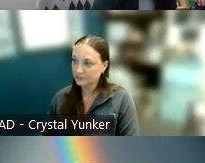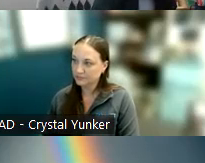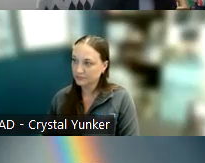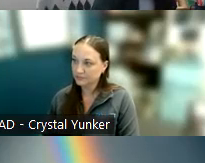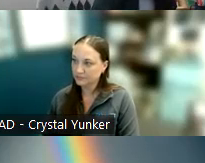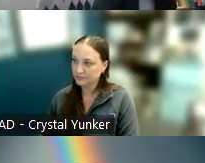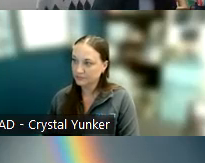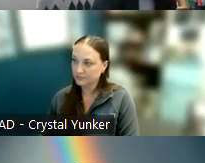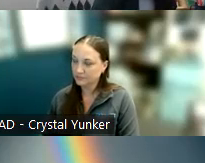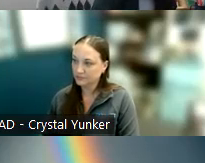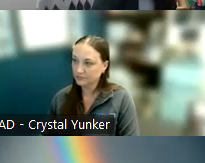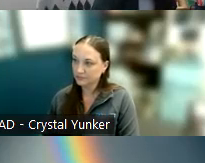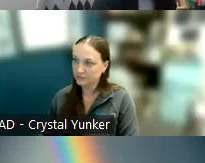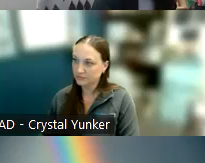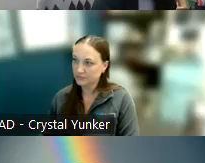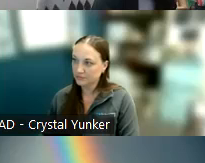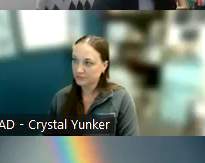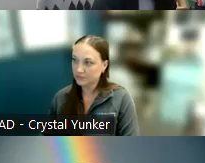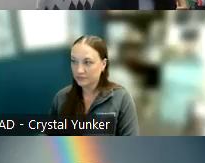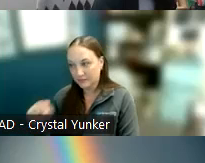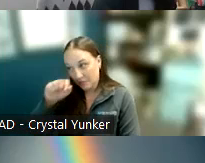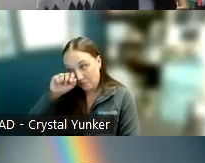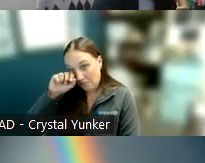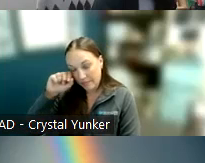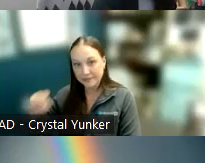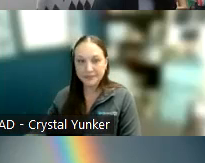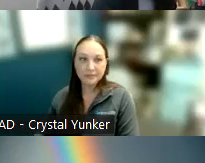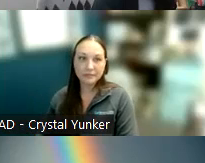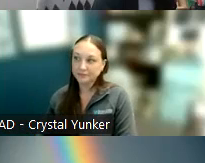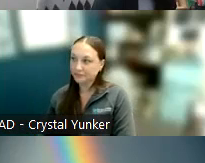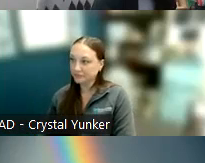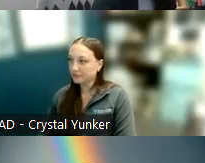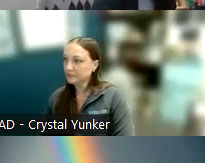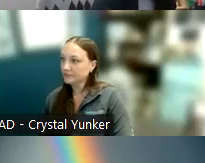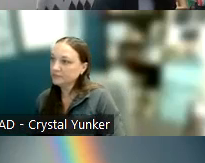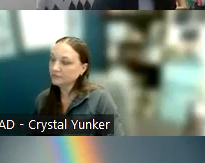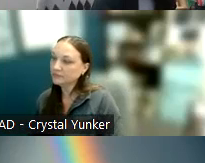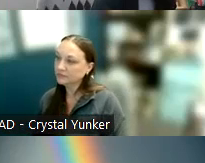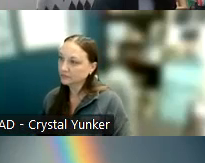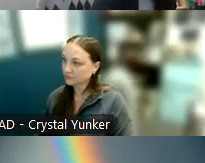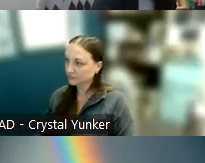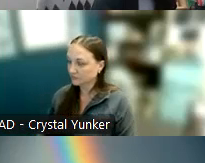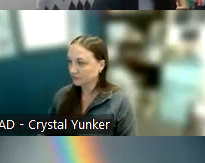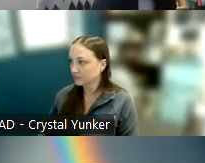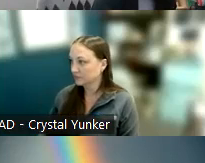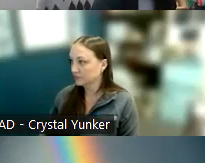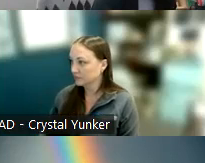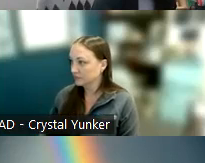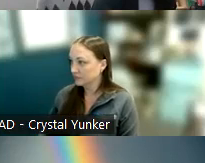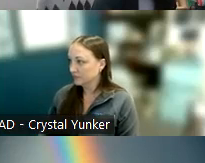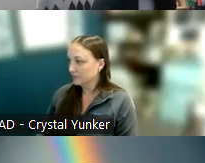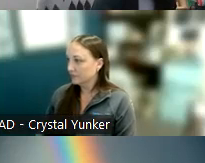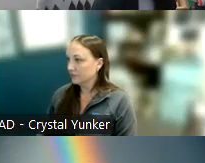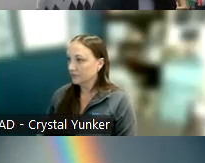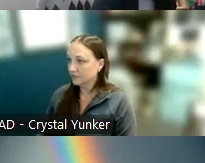get into more schools within Stockton Unified, as well as there are 2. We just